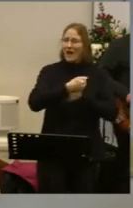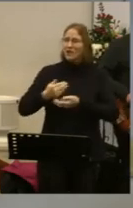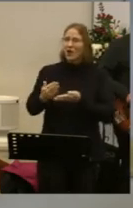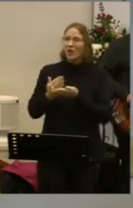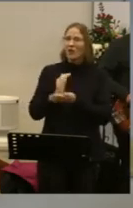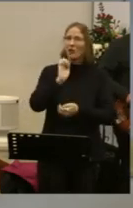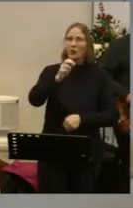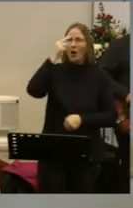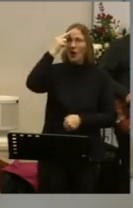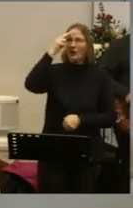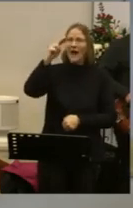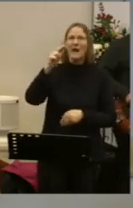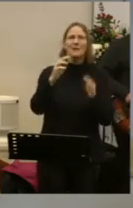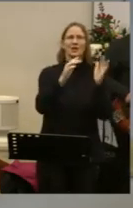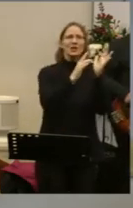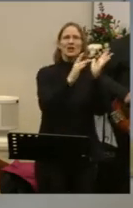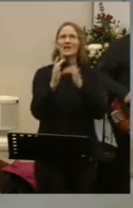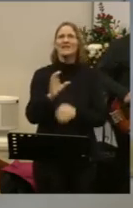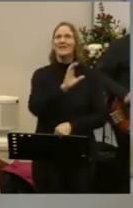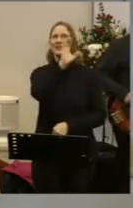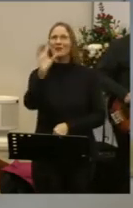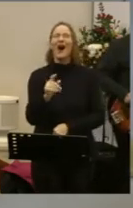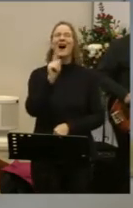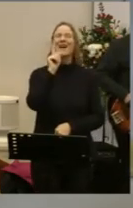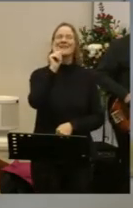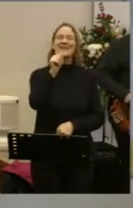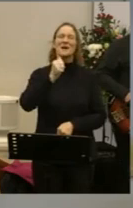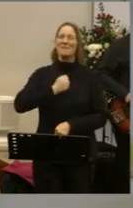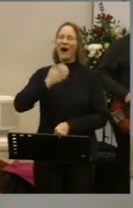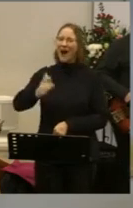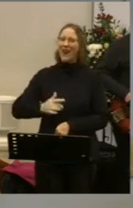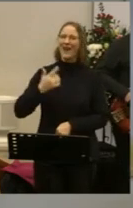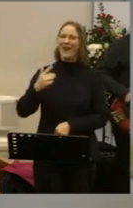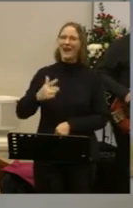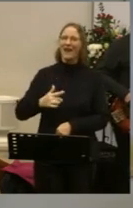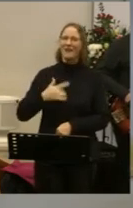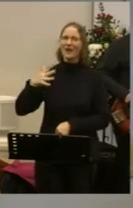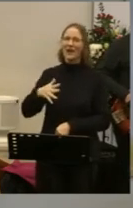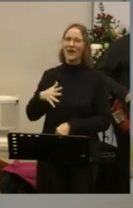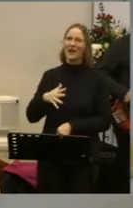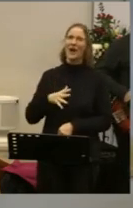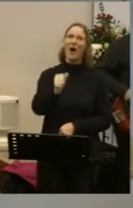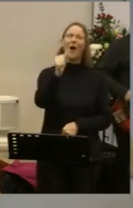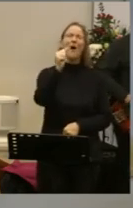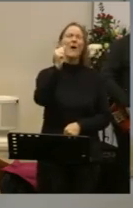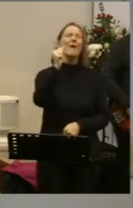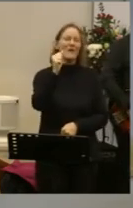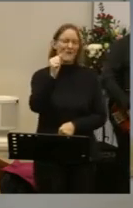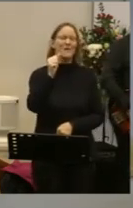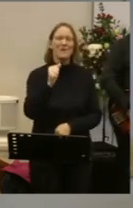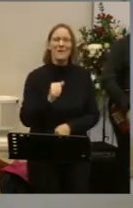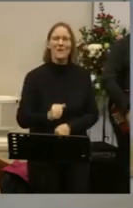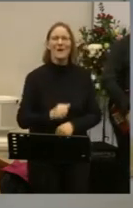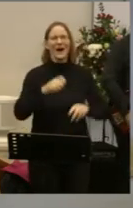salvation in your name Jesus Christ, my living hope